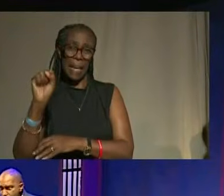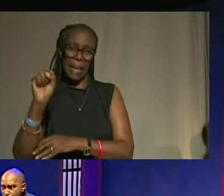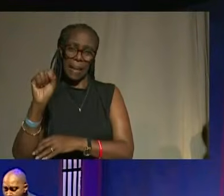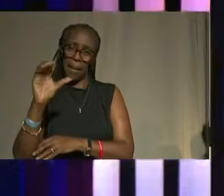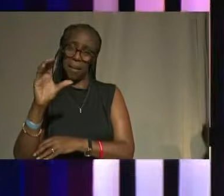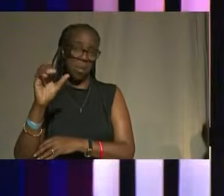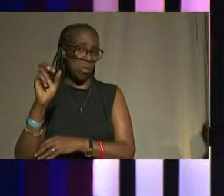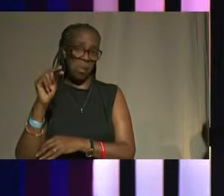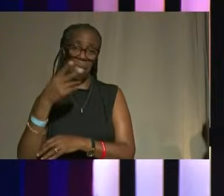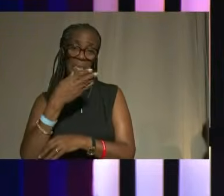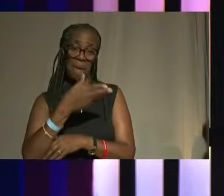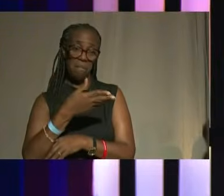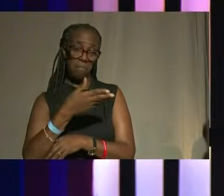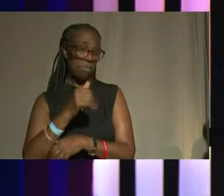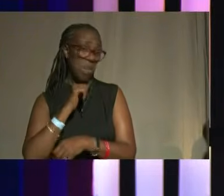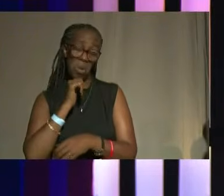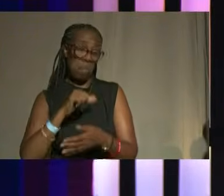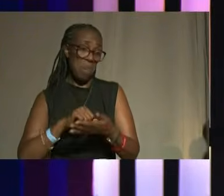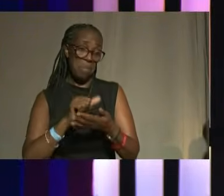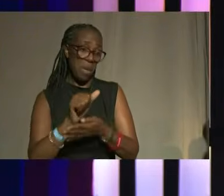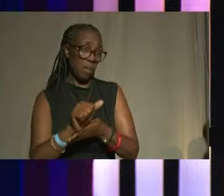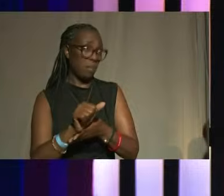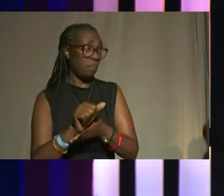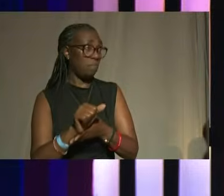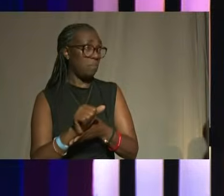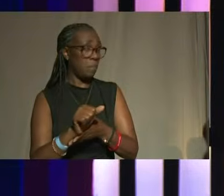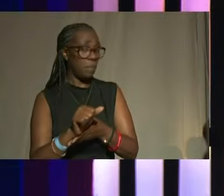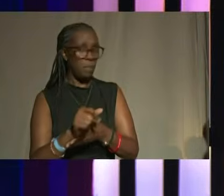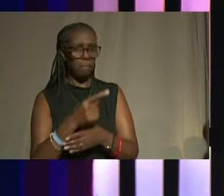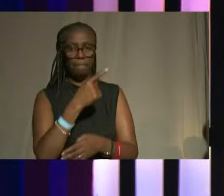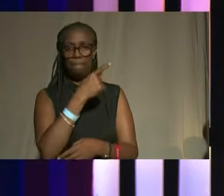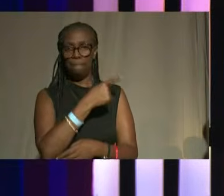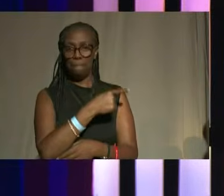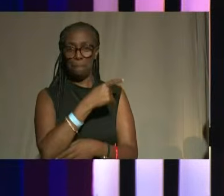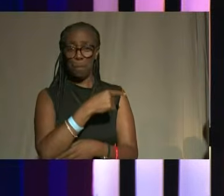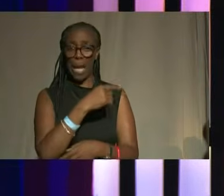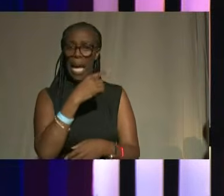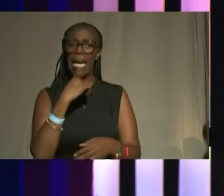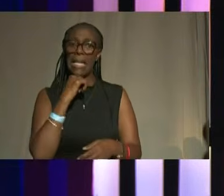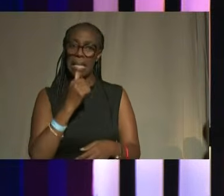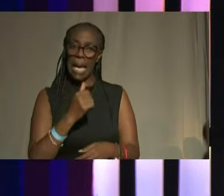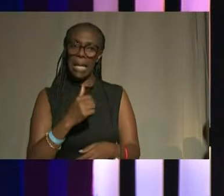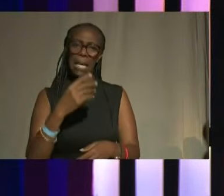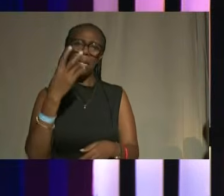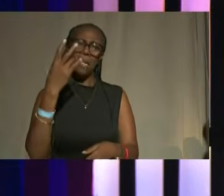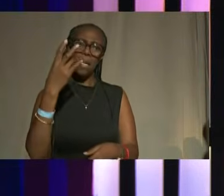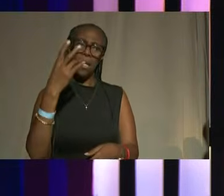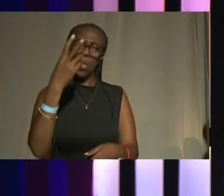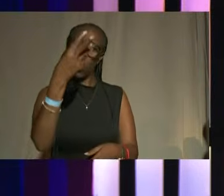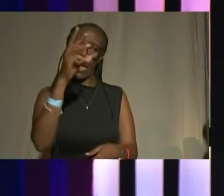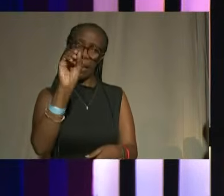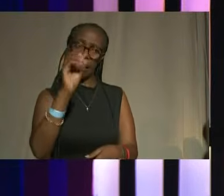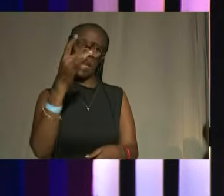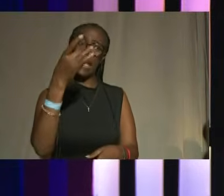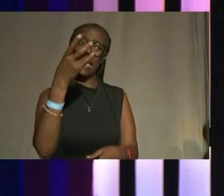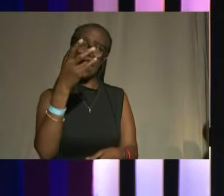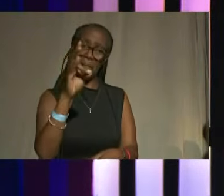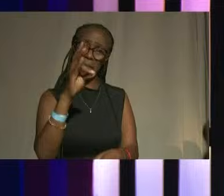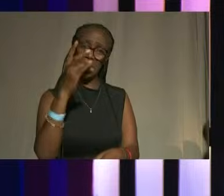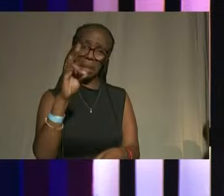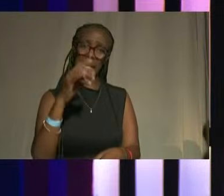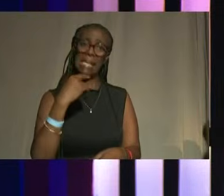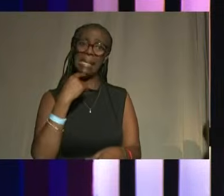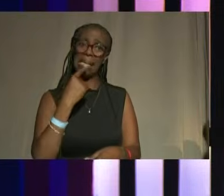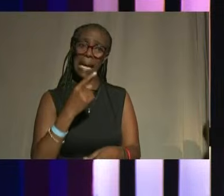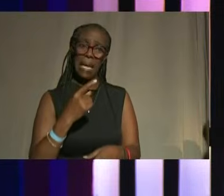start by saying I wasn't the one in 2015 who said we had to use garbage bags as aprons or cut a soap in two. That is their spokesperson